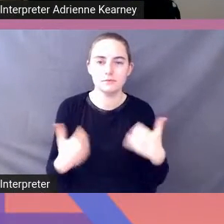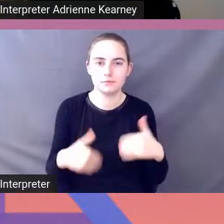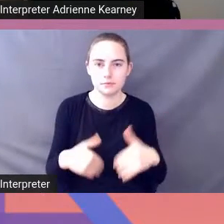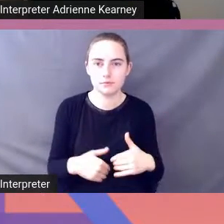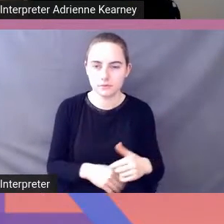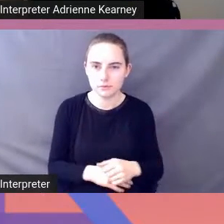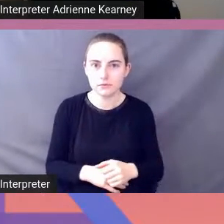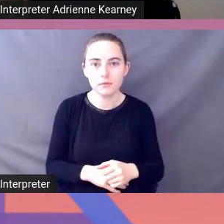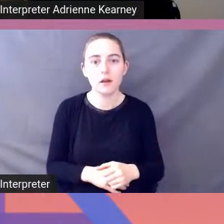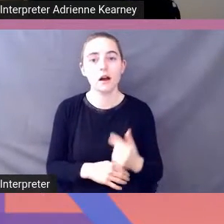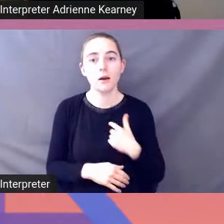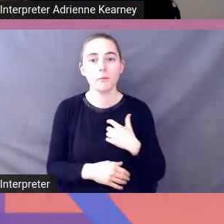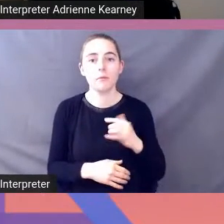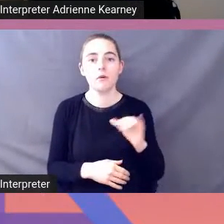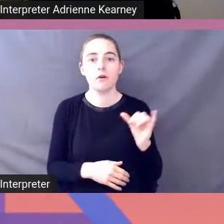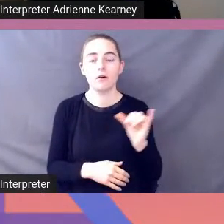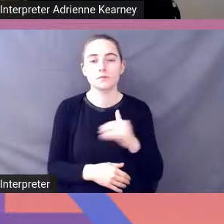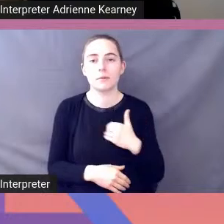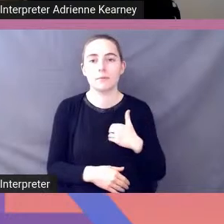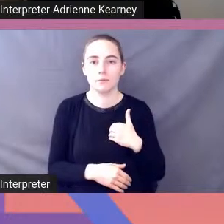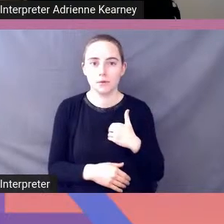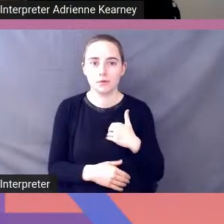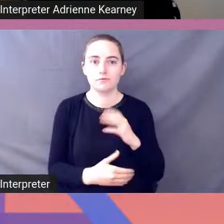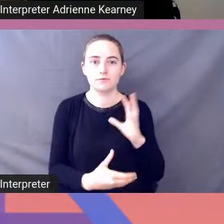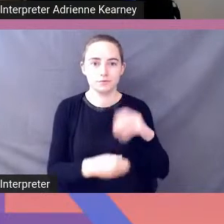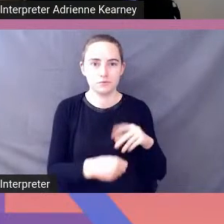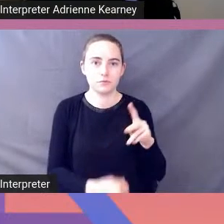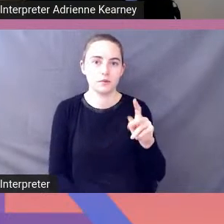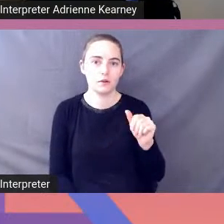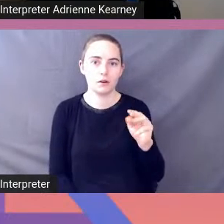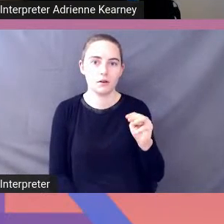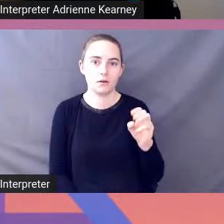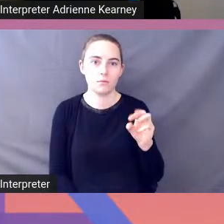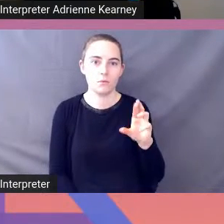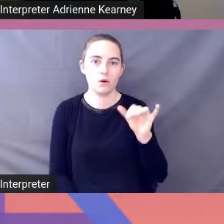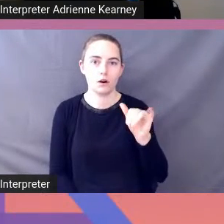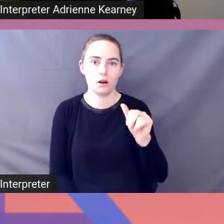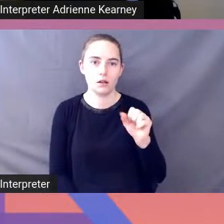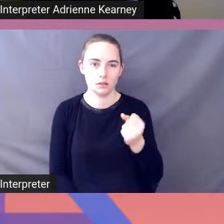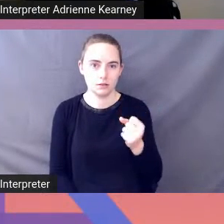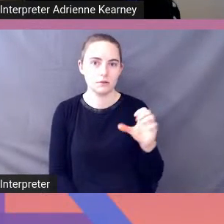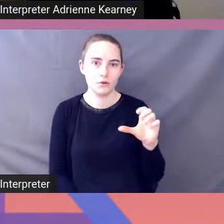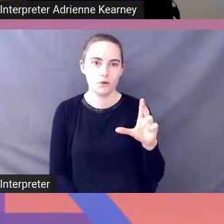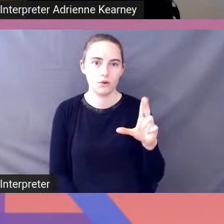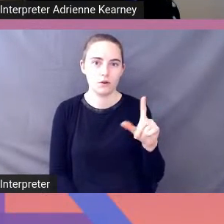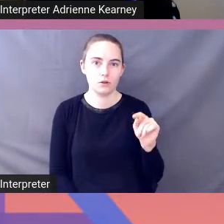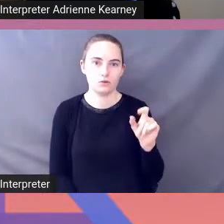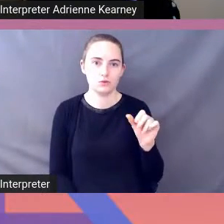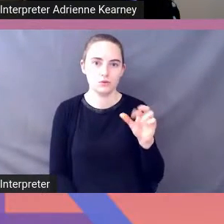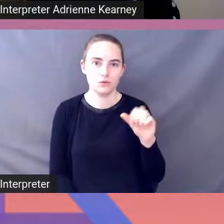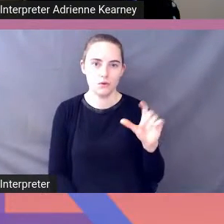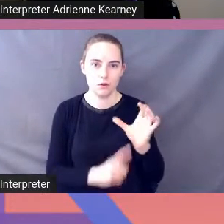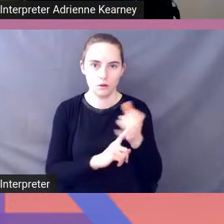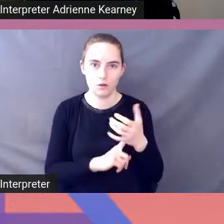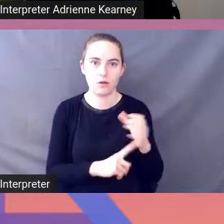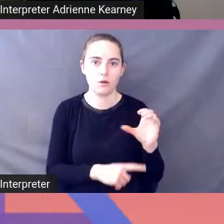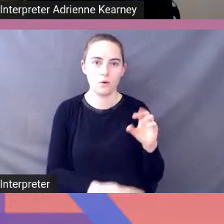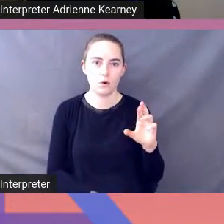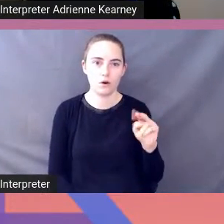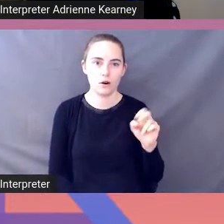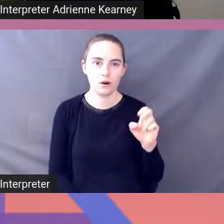Comores Cultural Corner, and funny, Comores Cultural Corner will be on it from 3 to 4. Comore Harrington is going to